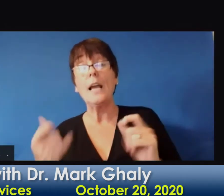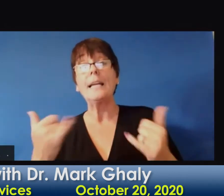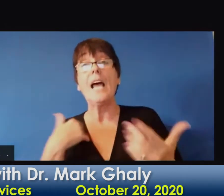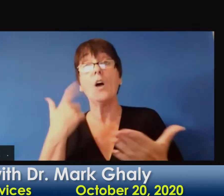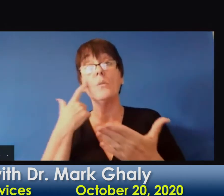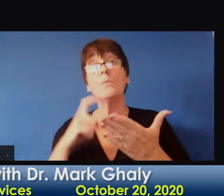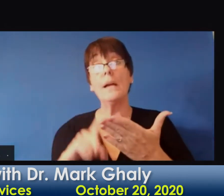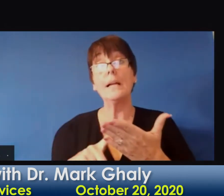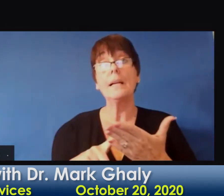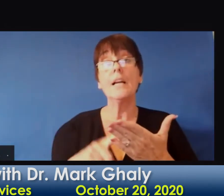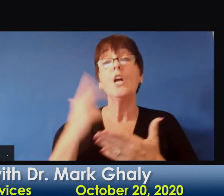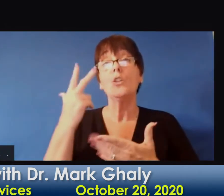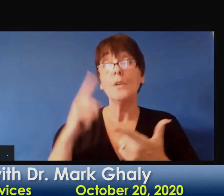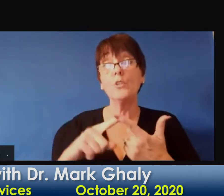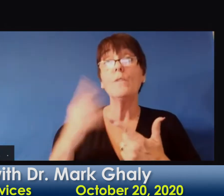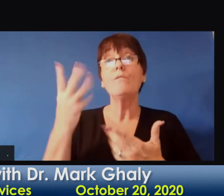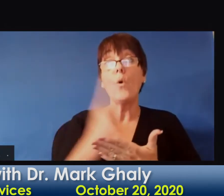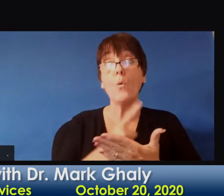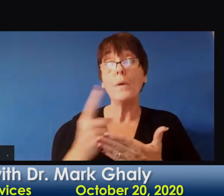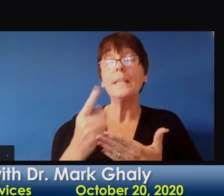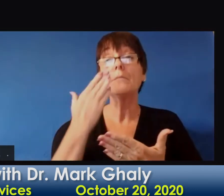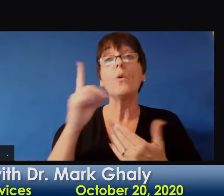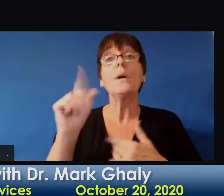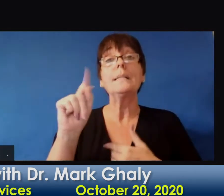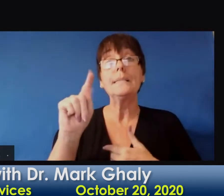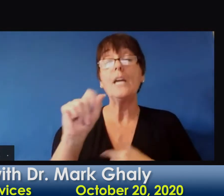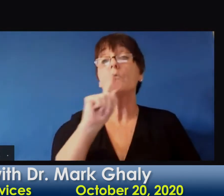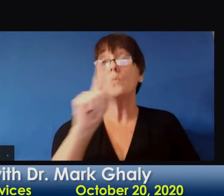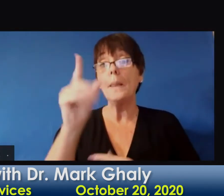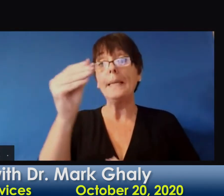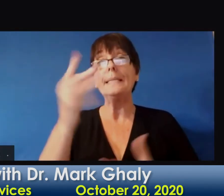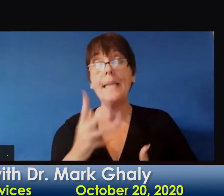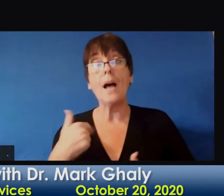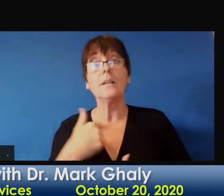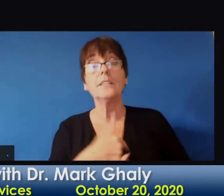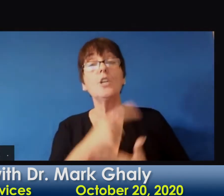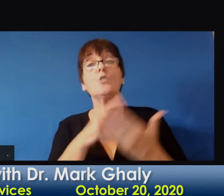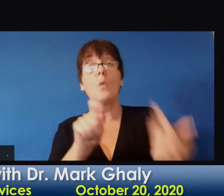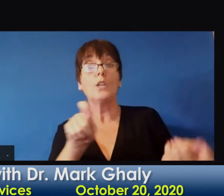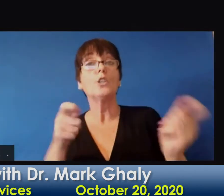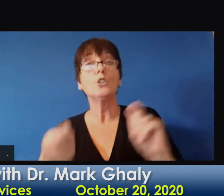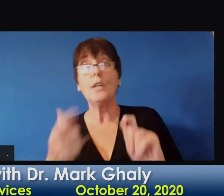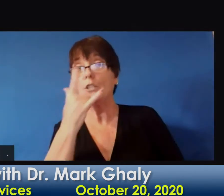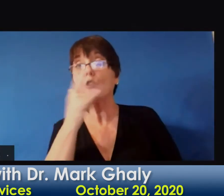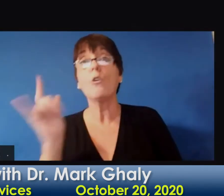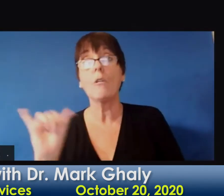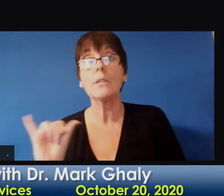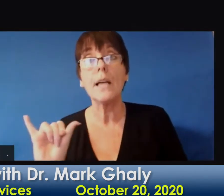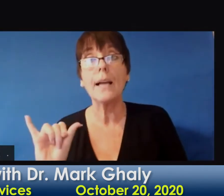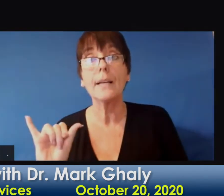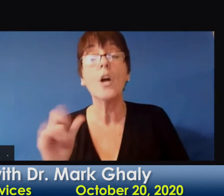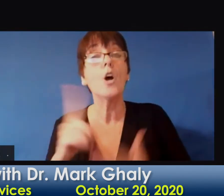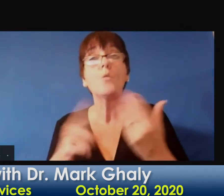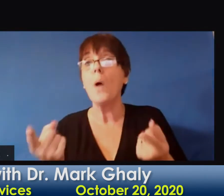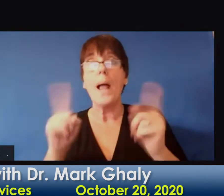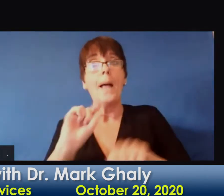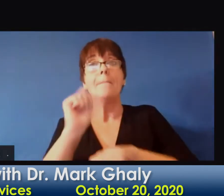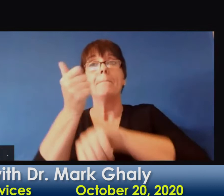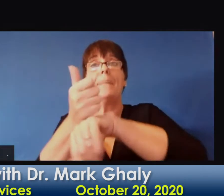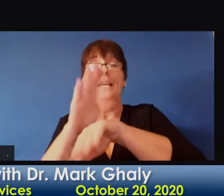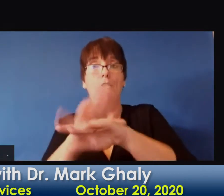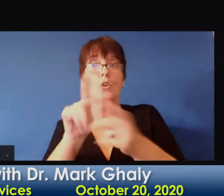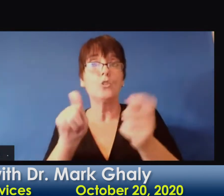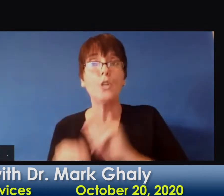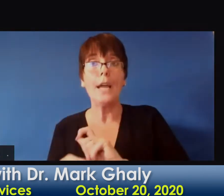recognize it's 3 to 4 weeks before the data really tells us what change, what actually happened based on a change.